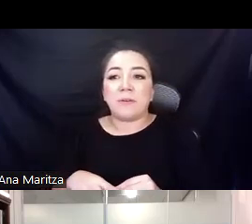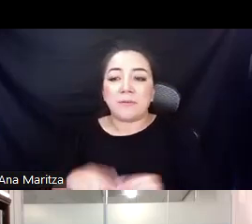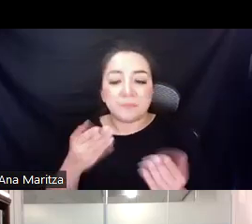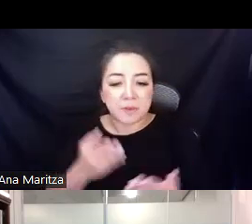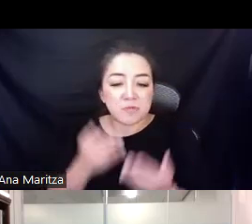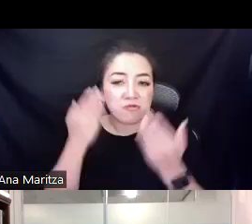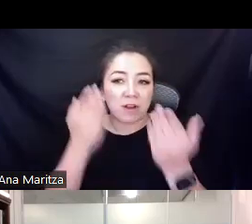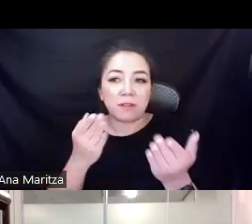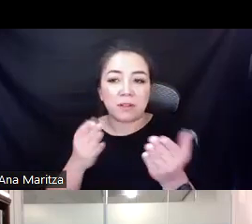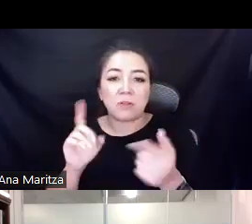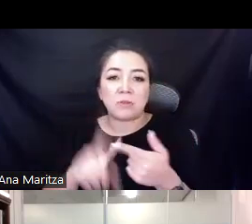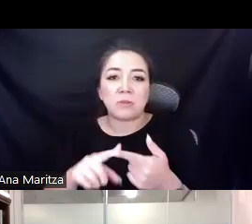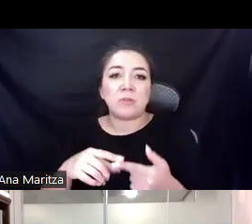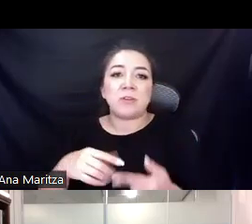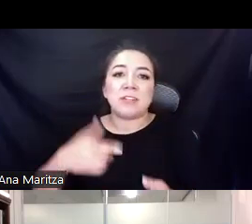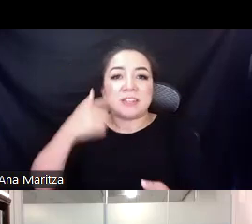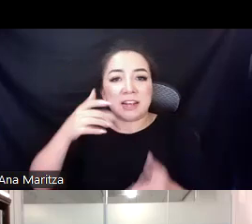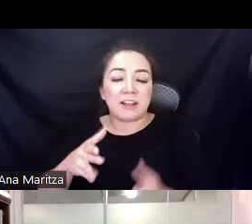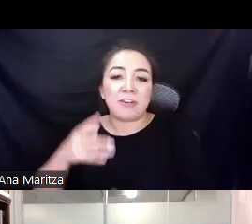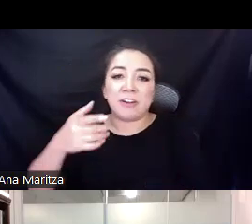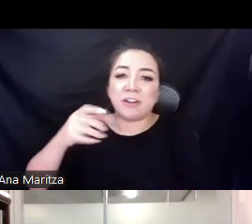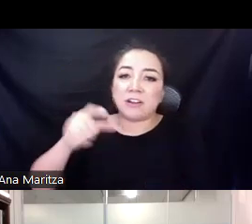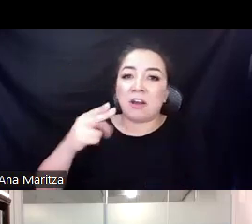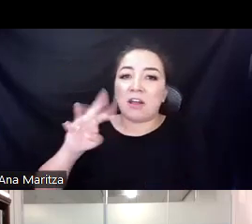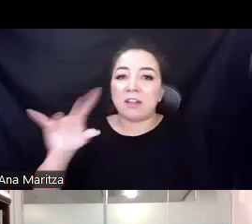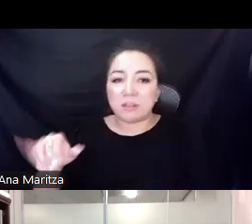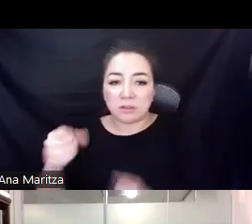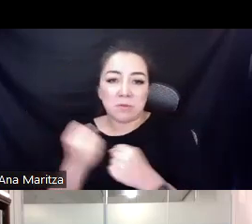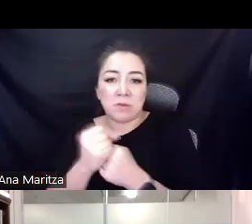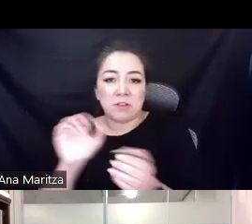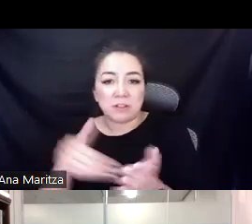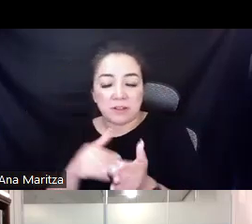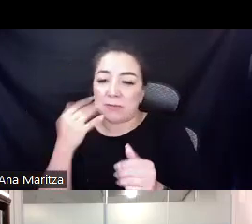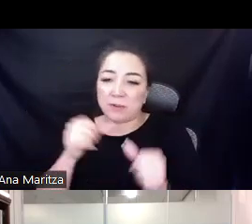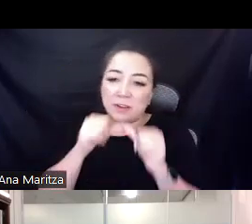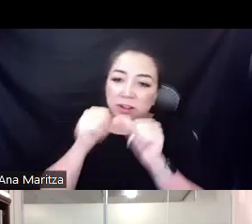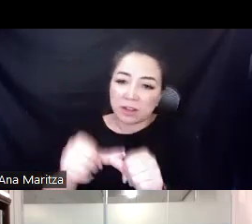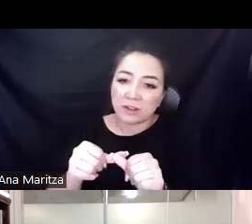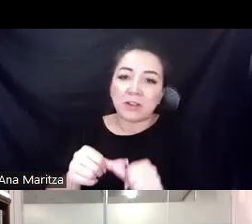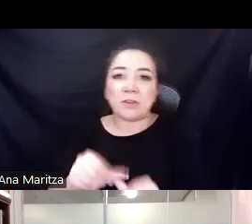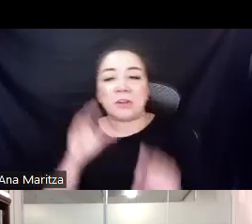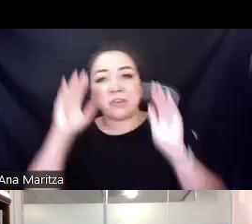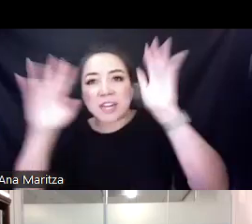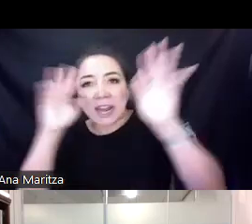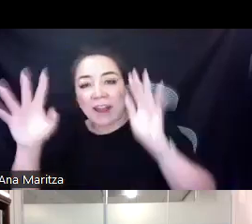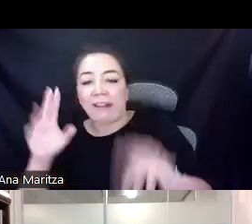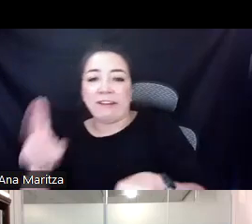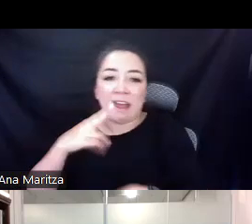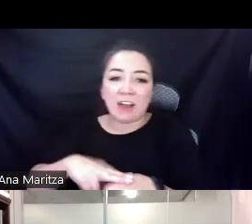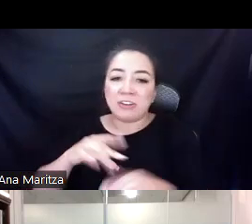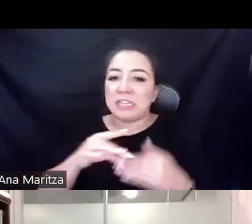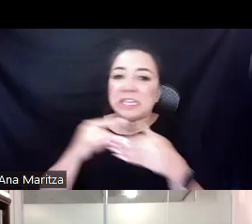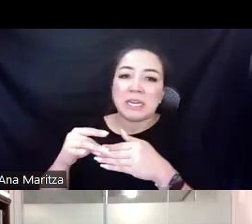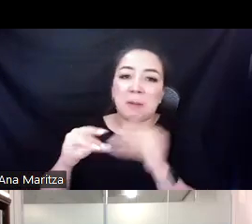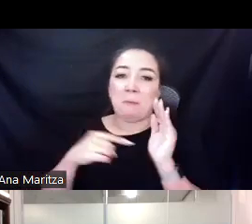recommendation to Secretary Ghali of the need to support these centers if we're going to continue to create a national leading model for care